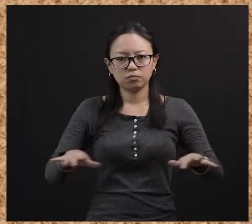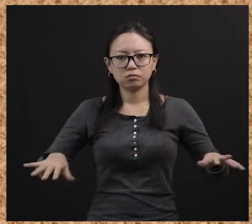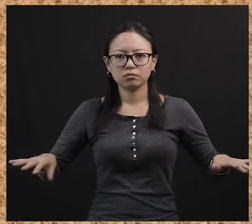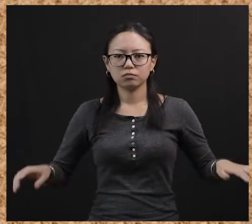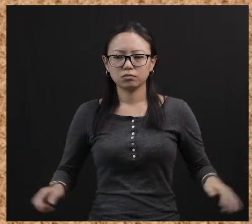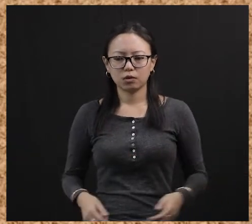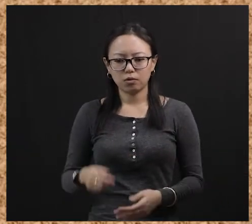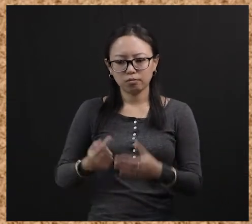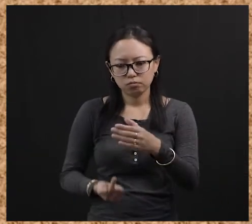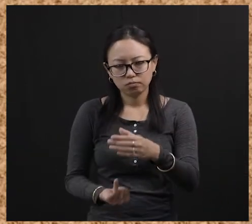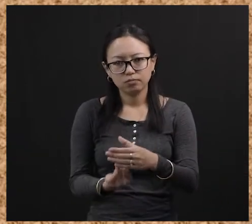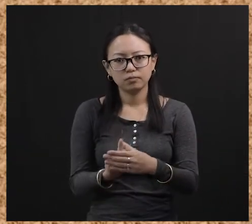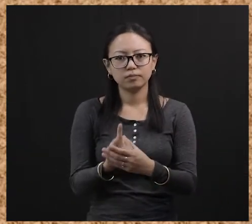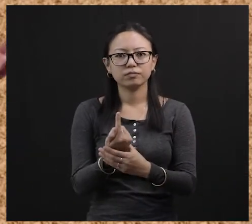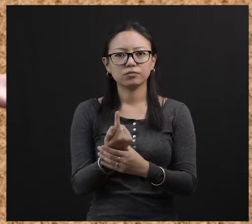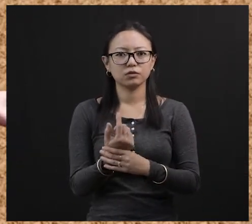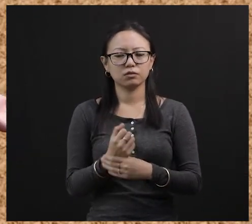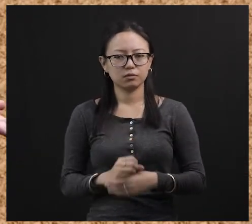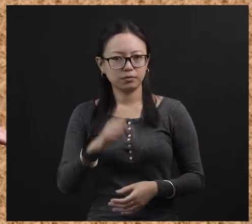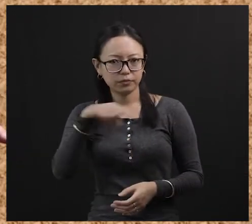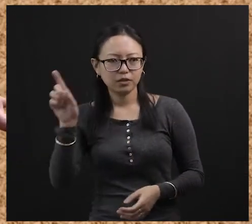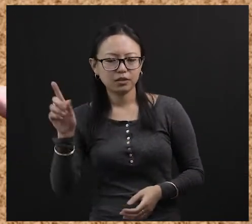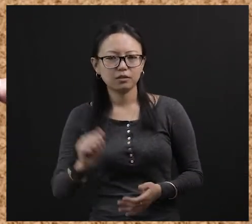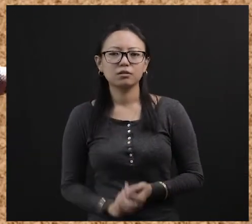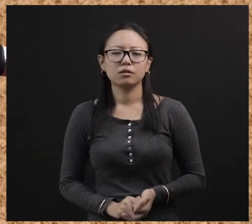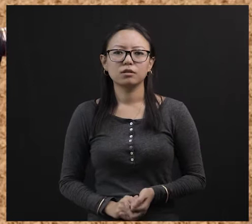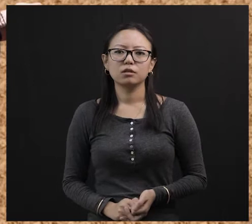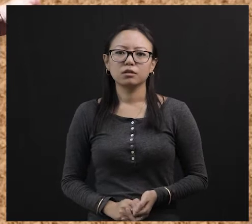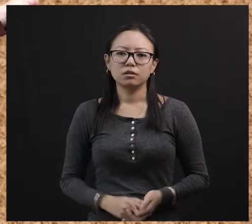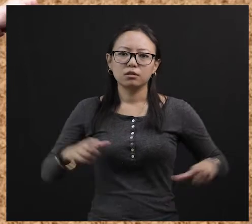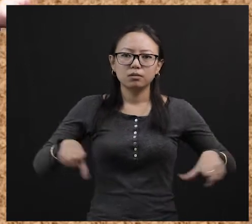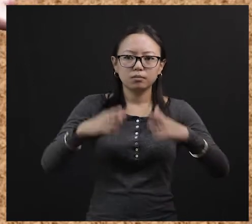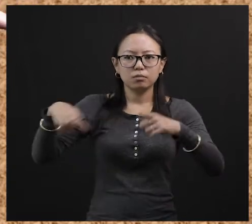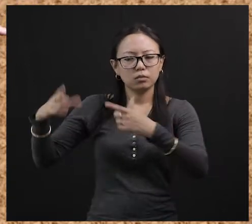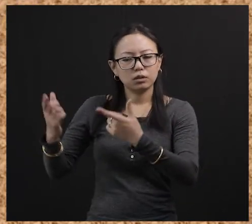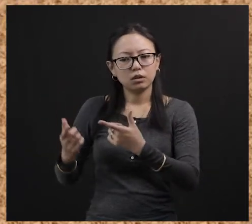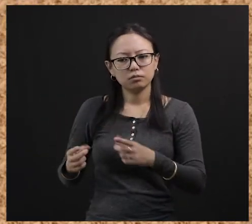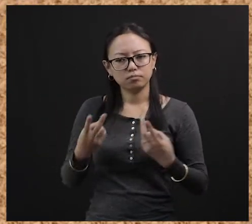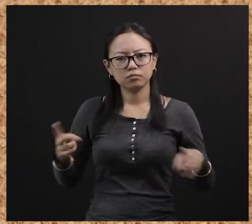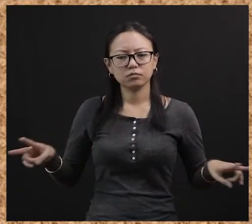in Nagamis we call mati. So, plants grow on,